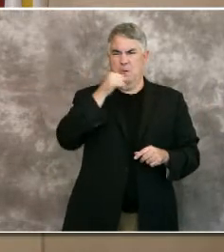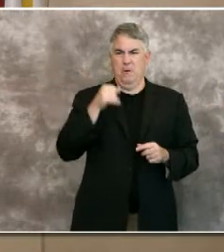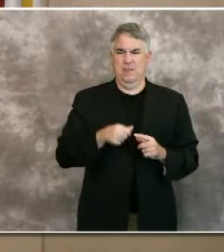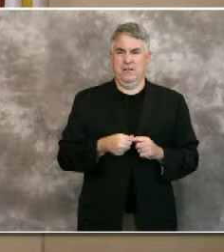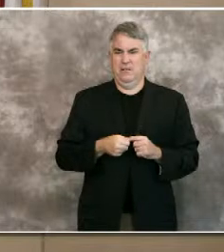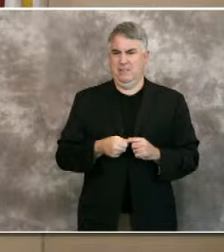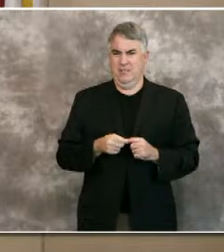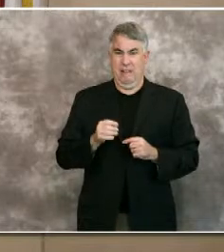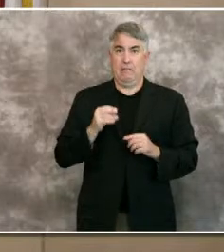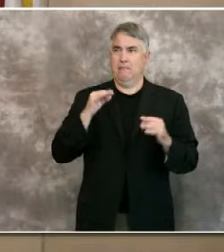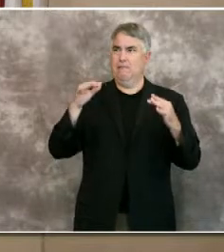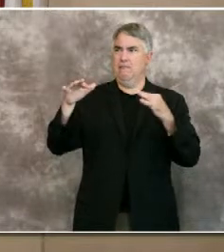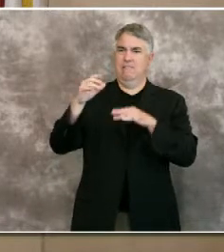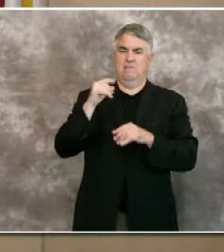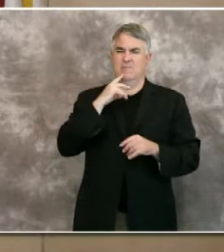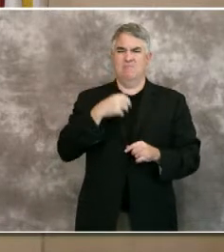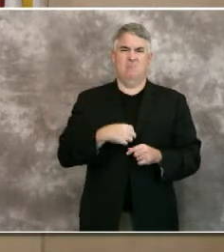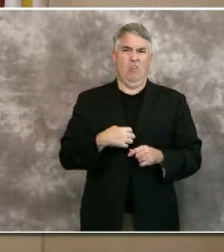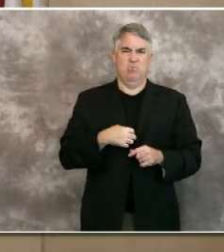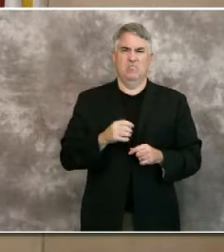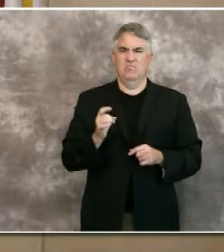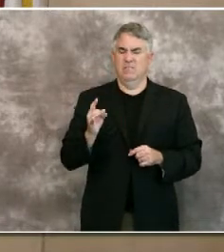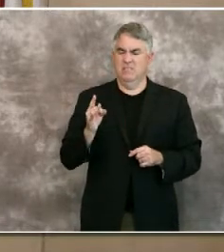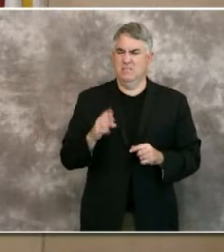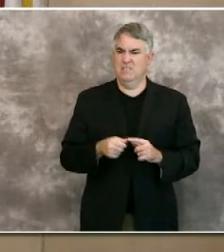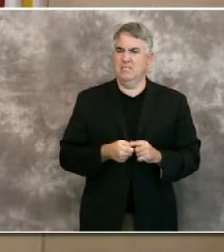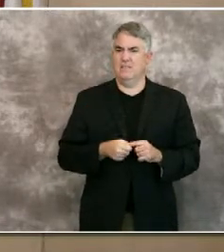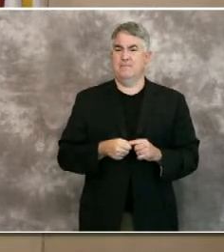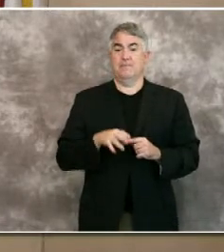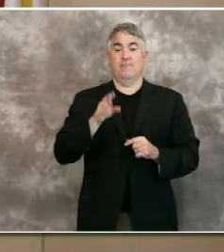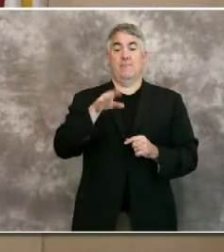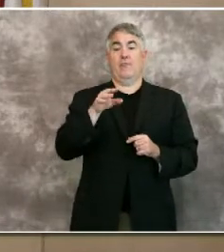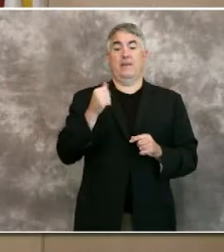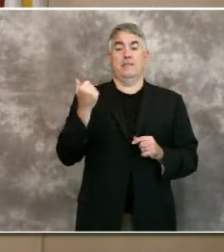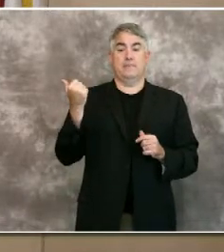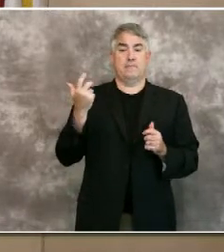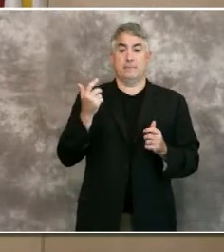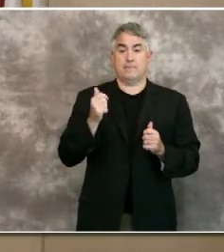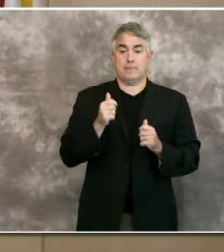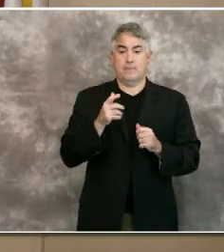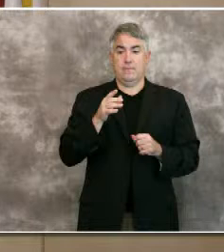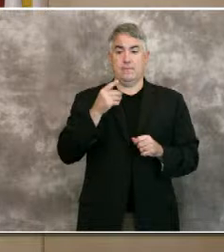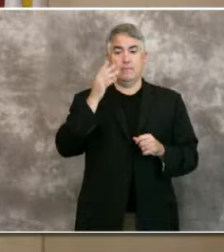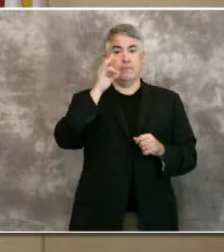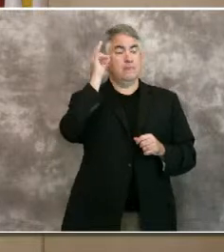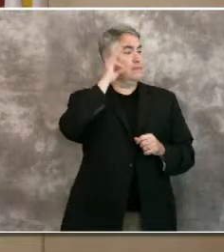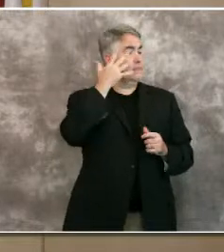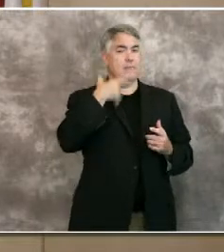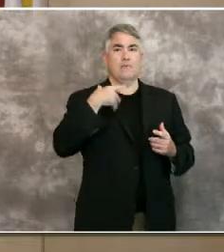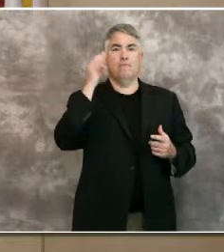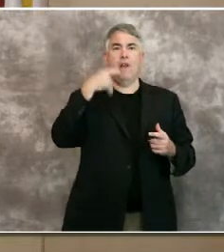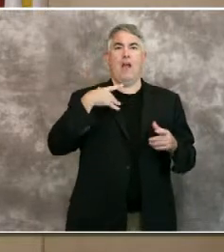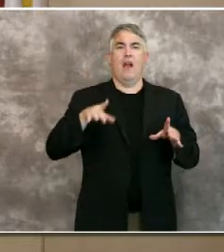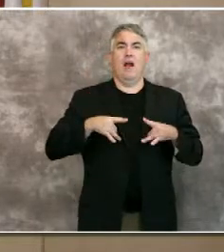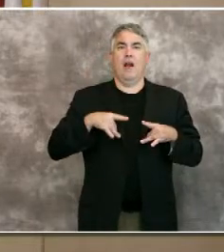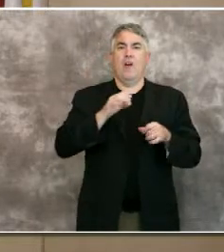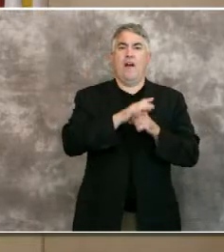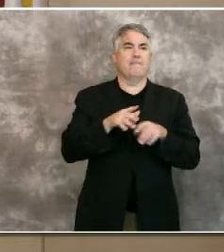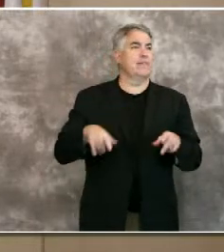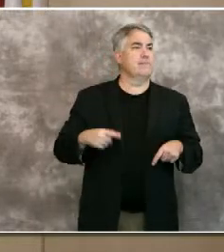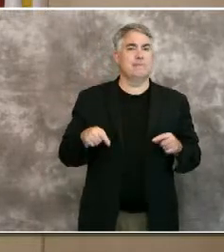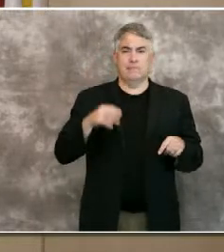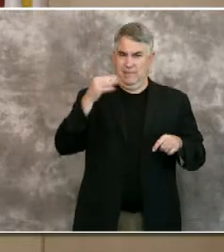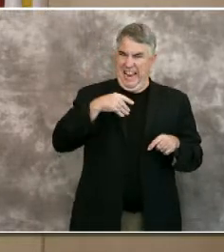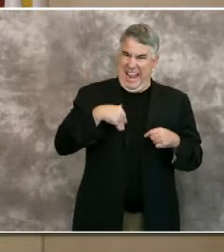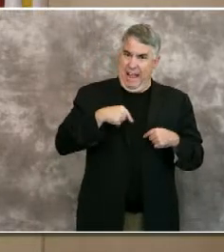particles. We now know that individuals without symptoms can be infectious. By wearing a face covering, you can protect